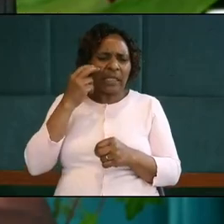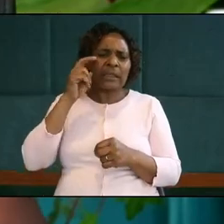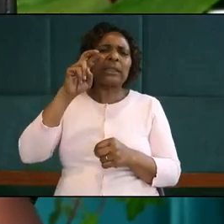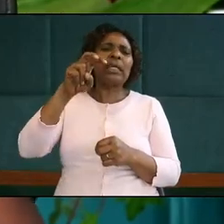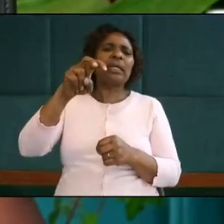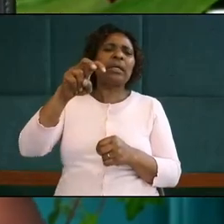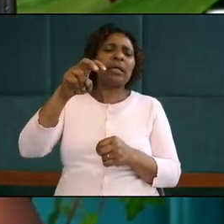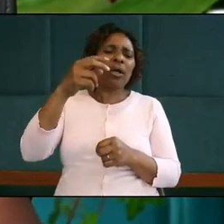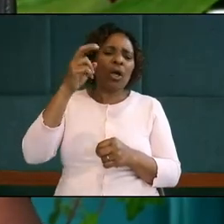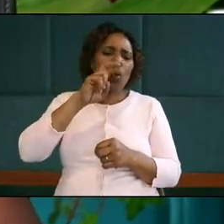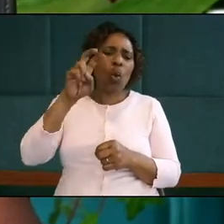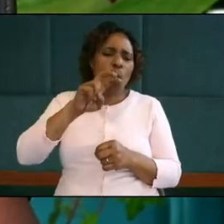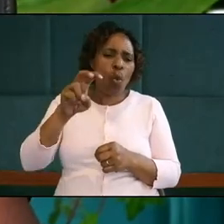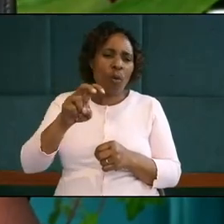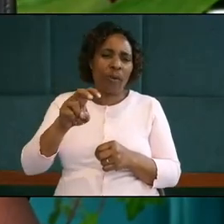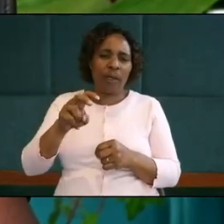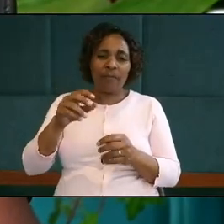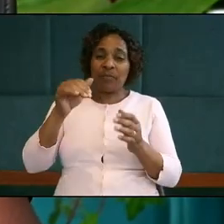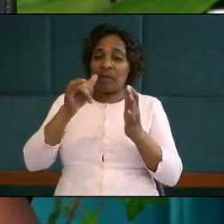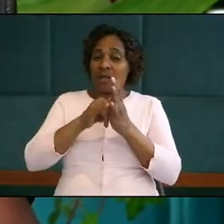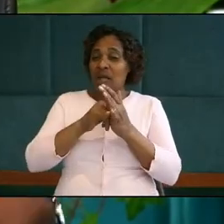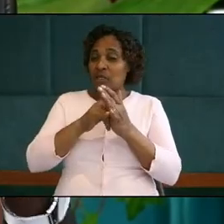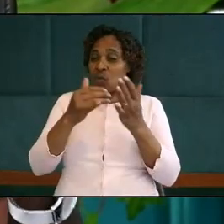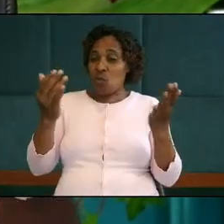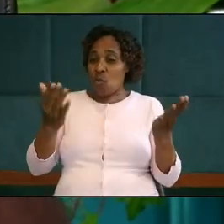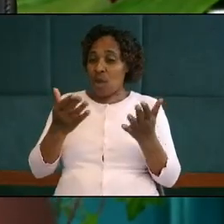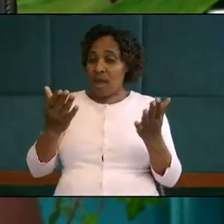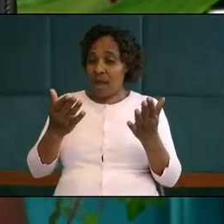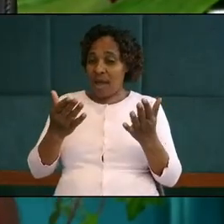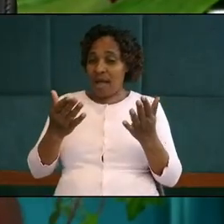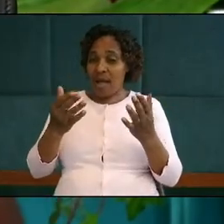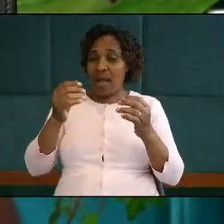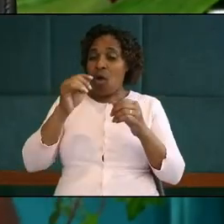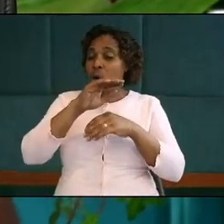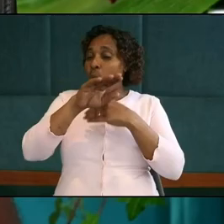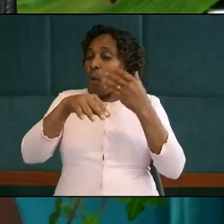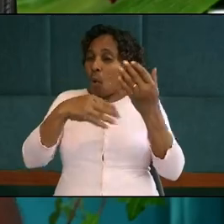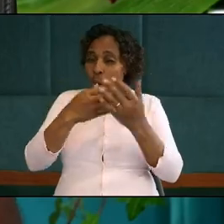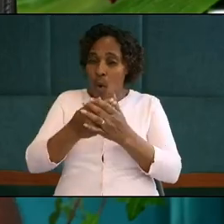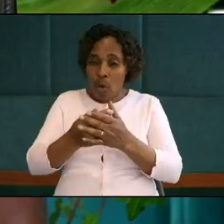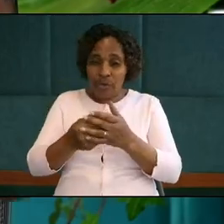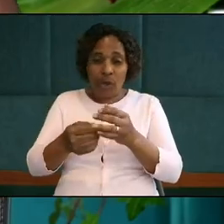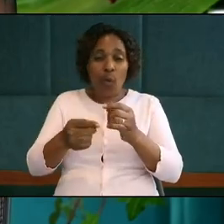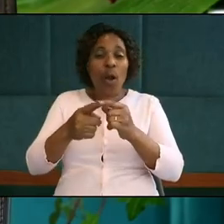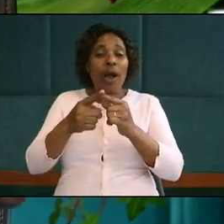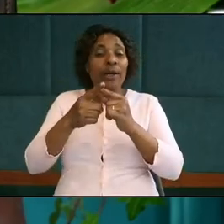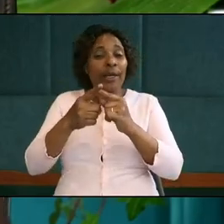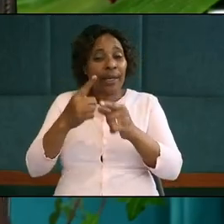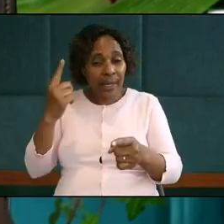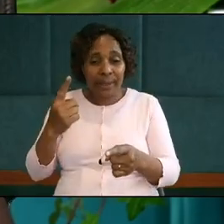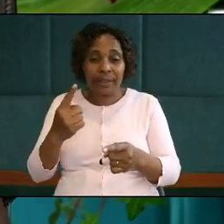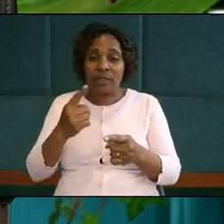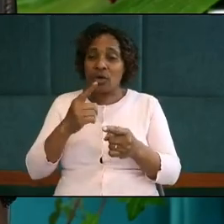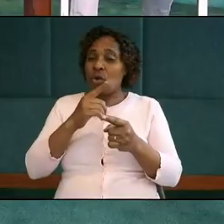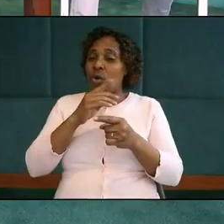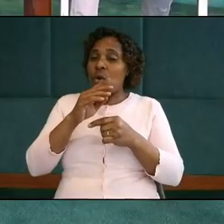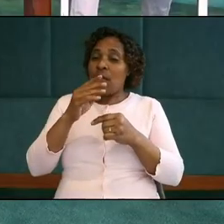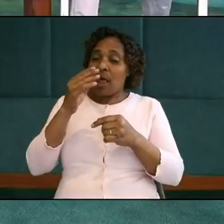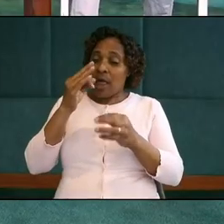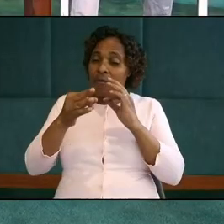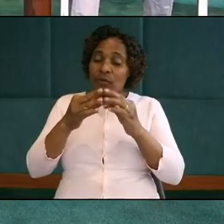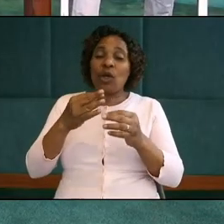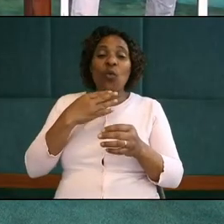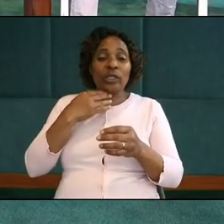let's take a look. Yeah. And at that point, by taking it, by not regarding it as holy. Yeah. They were struck. Yeah.